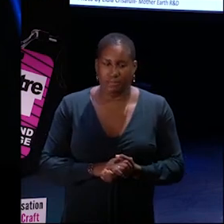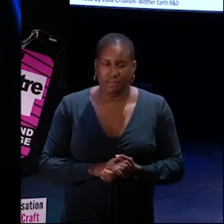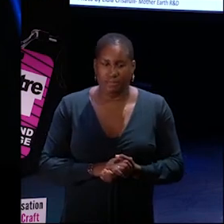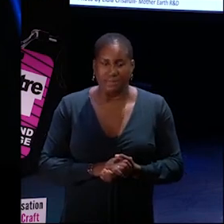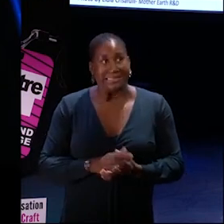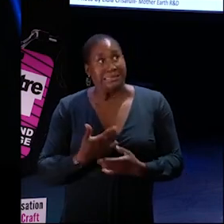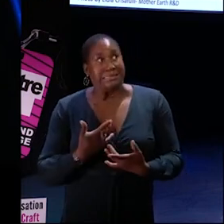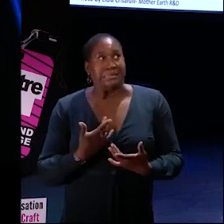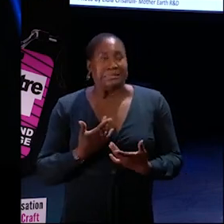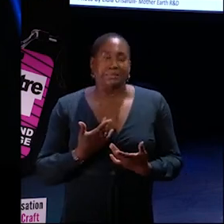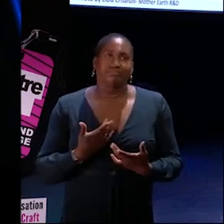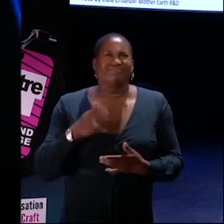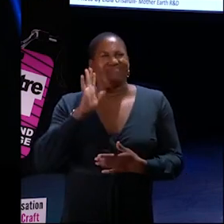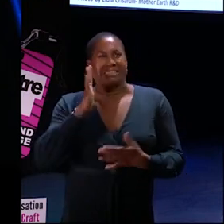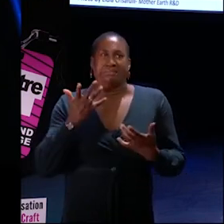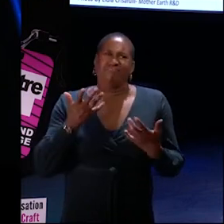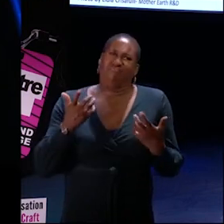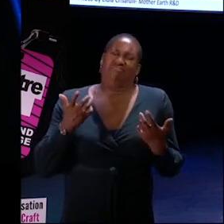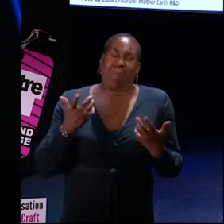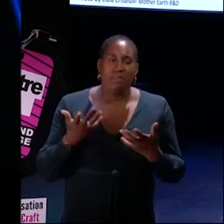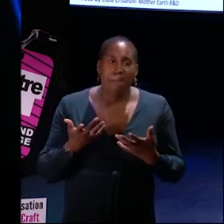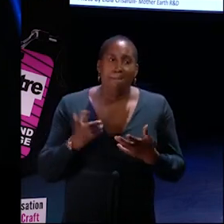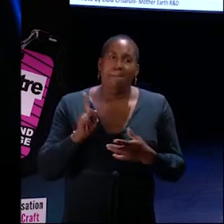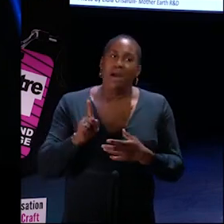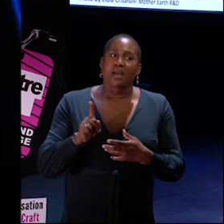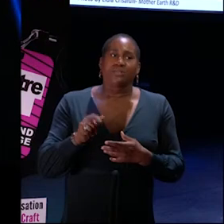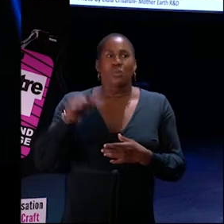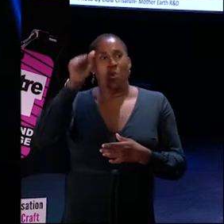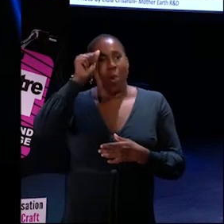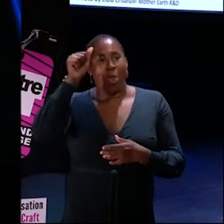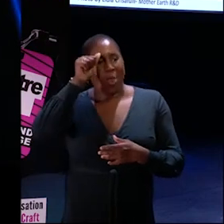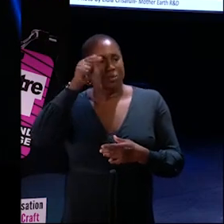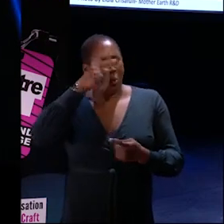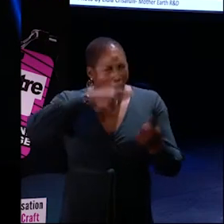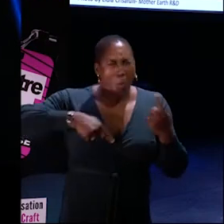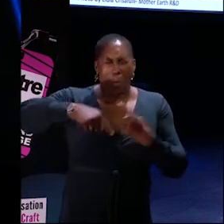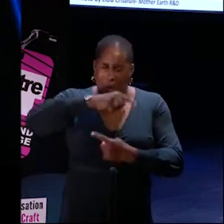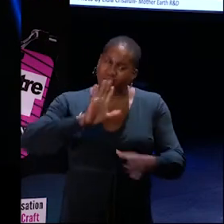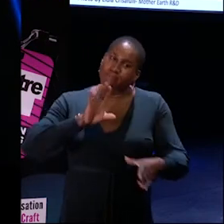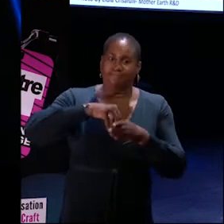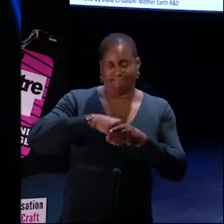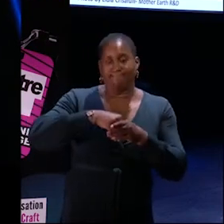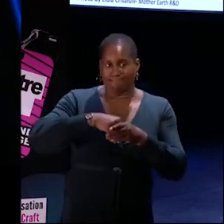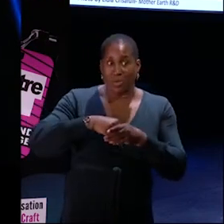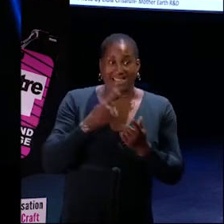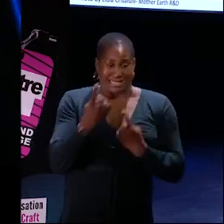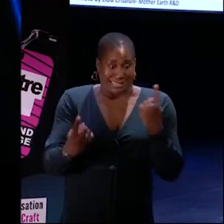Which all sounds a little bit grim, but I think it's about acknowledging that we're in it together and that we have each other and that this is